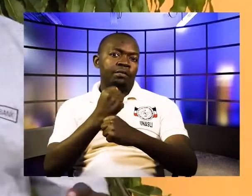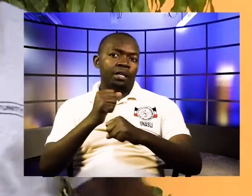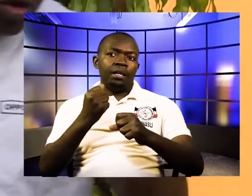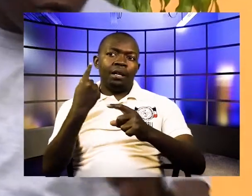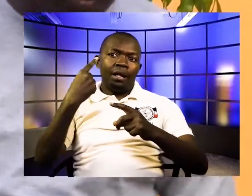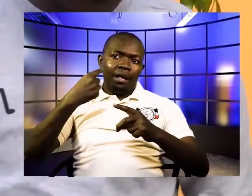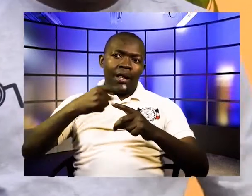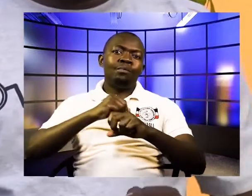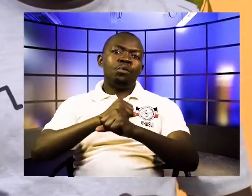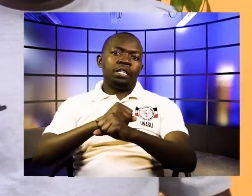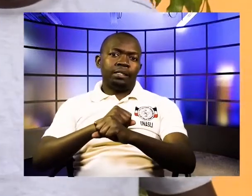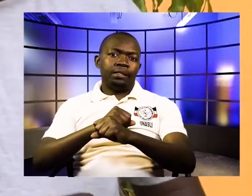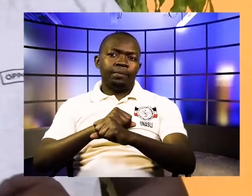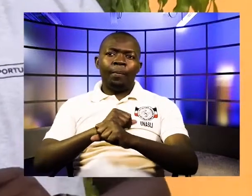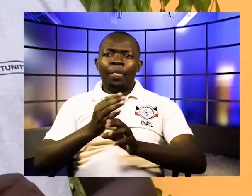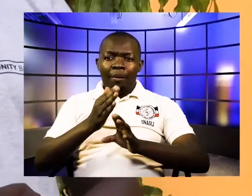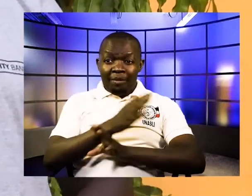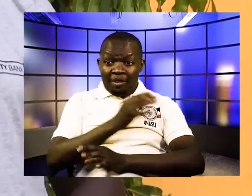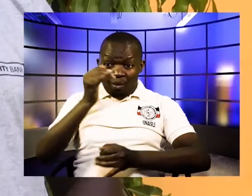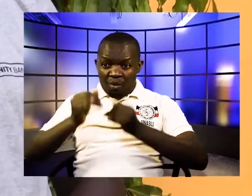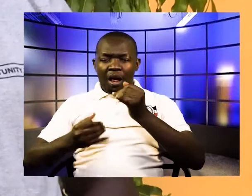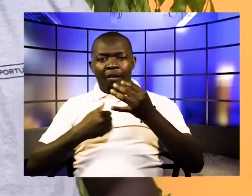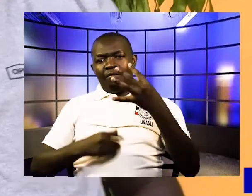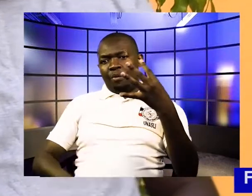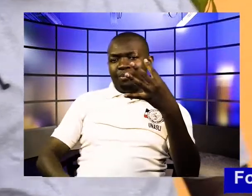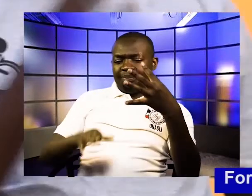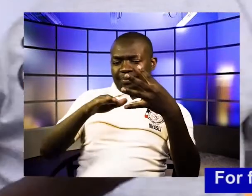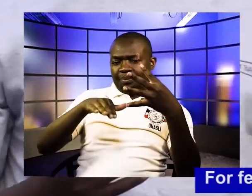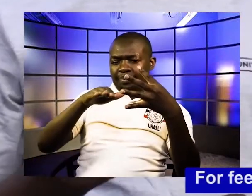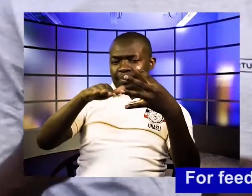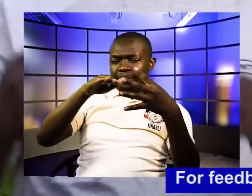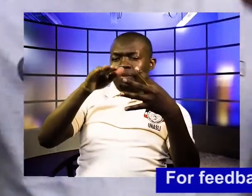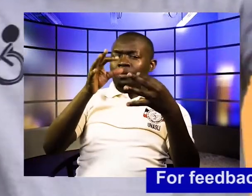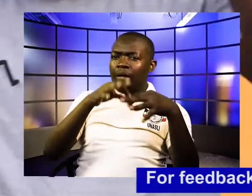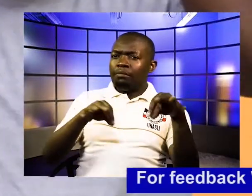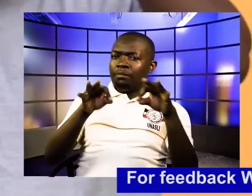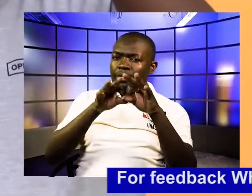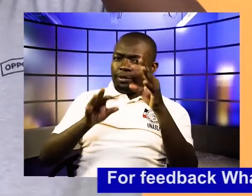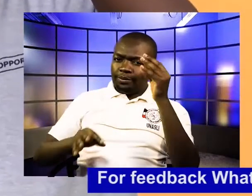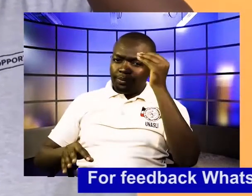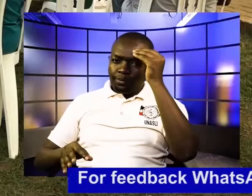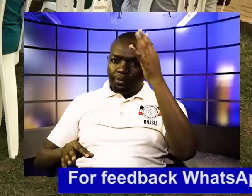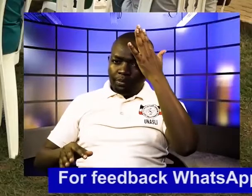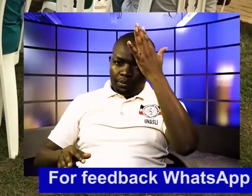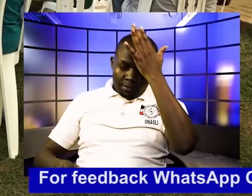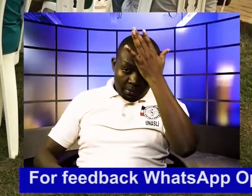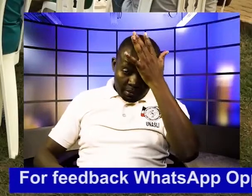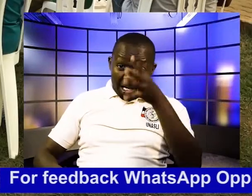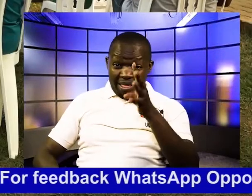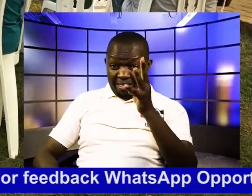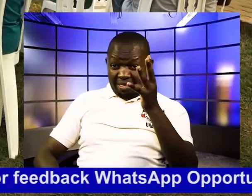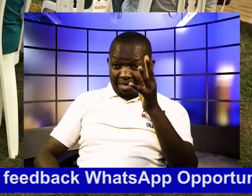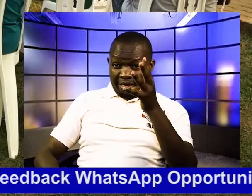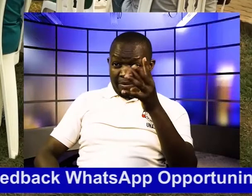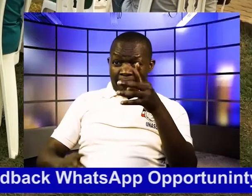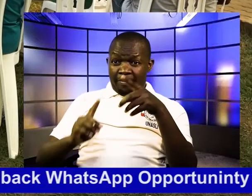protected. Before I conclude this session, there are basically four things we need to put into our mind. Take these three things. It